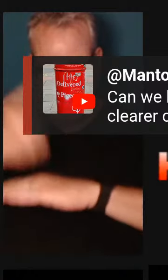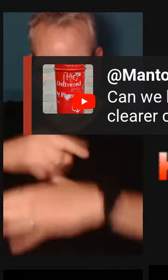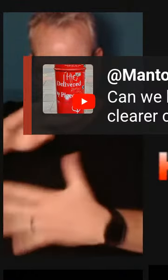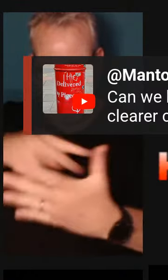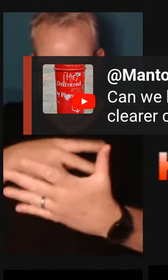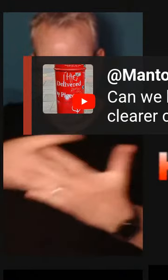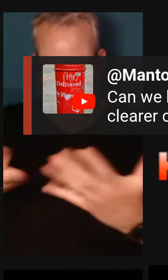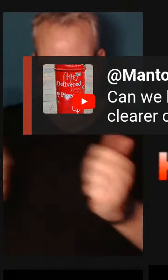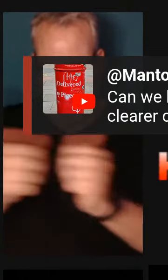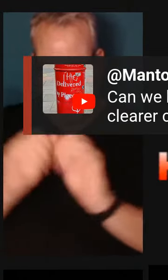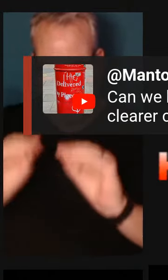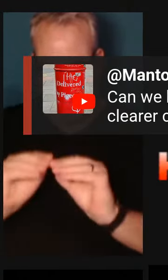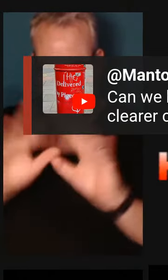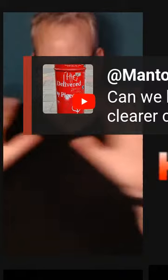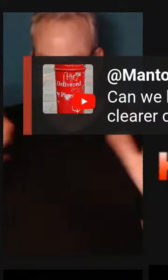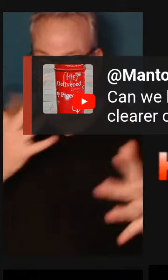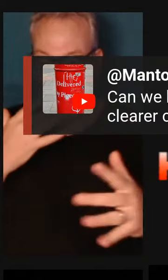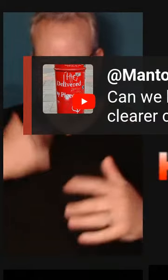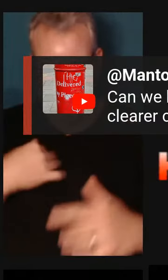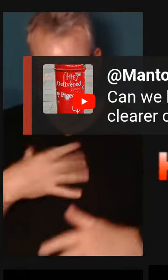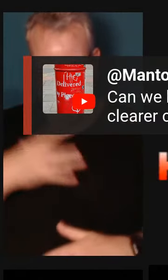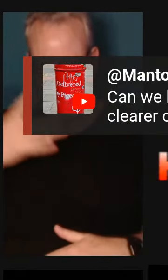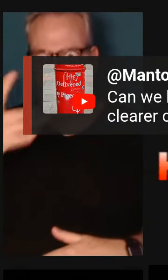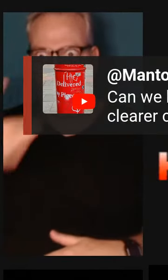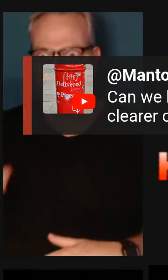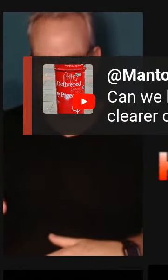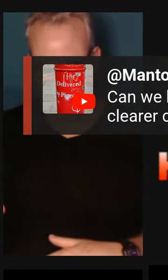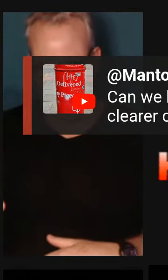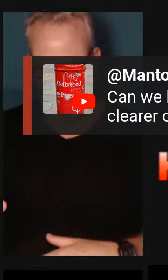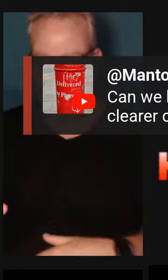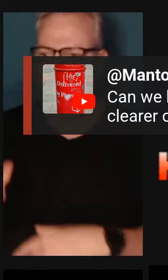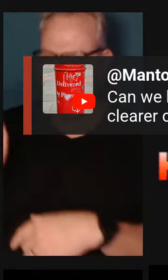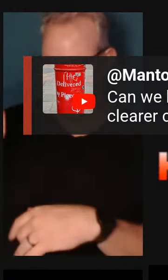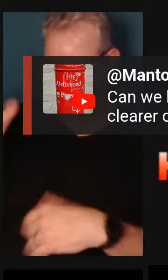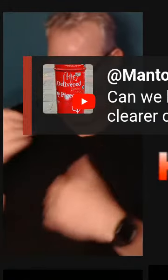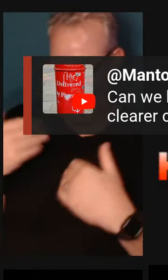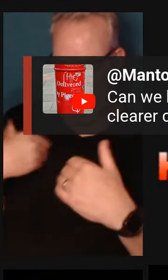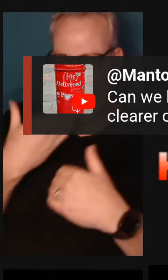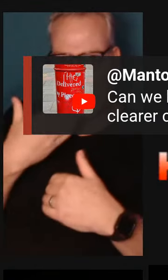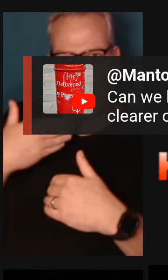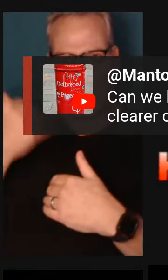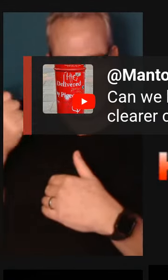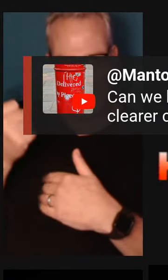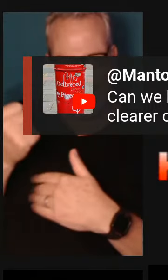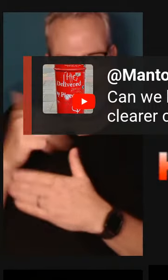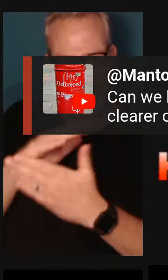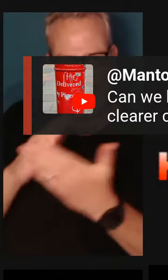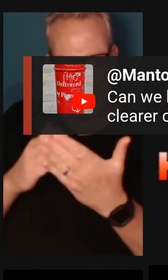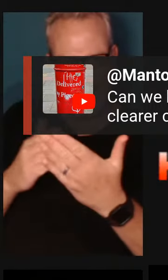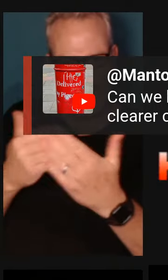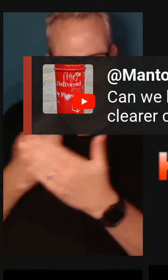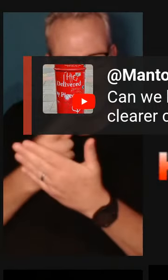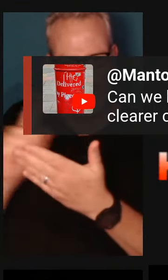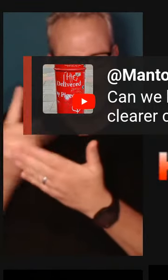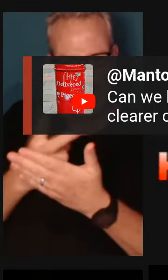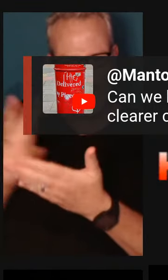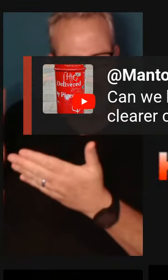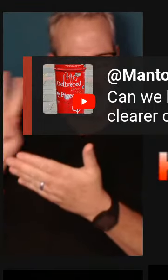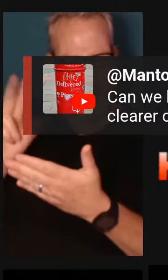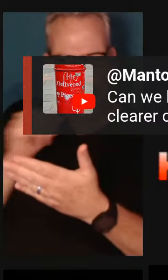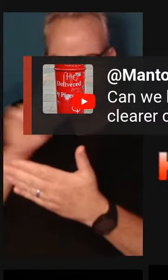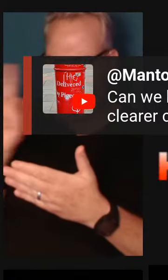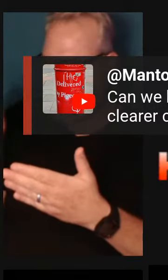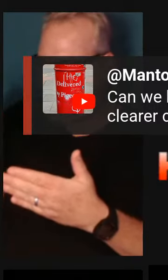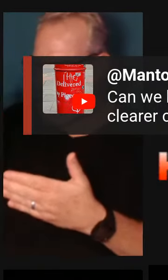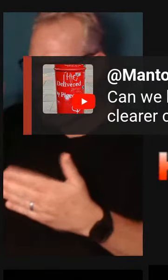clearer colors? I really like it. Maybe it'd be I had a better posting. version from a few weeks ago. I don't know where I put it, so I ran out of time Maybe to make worth a